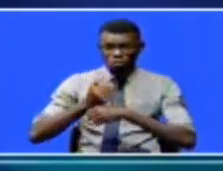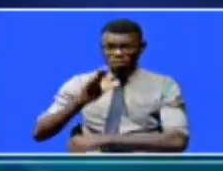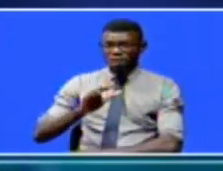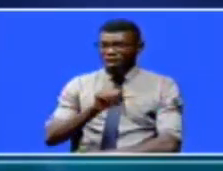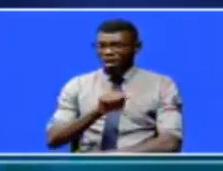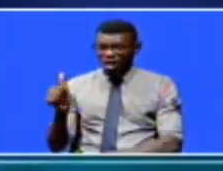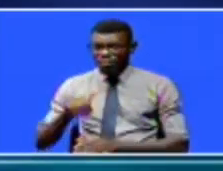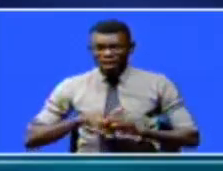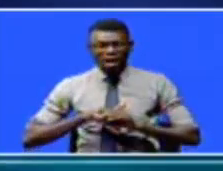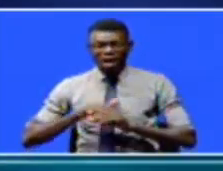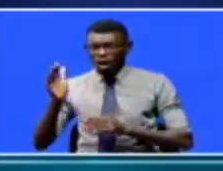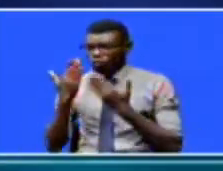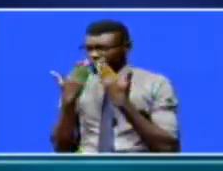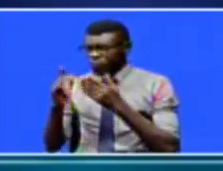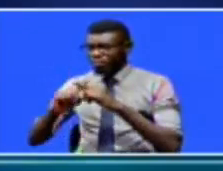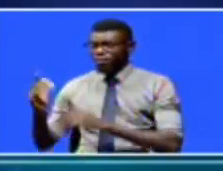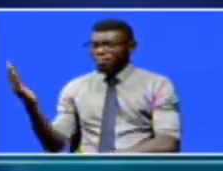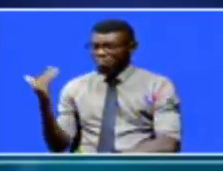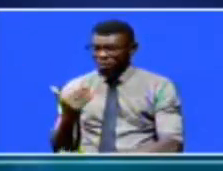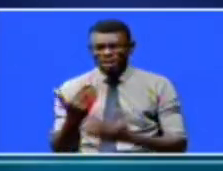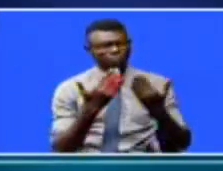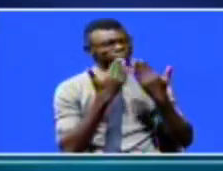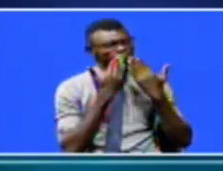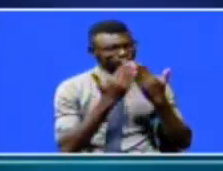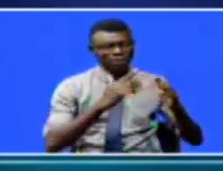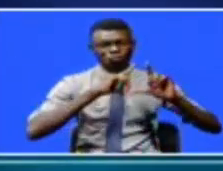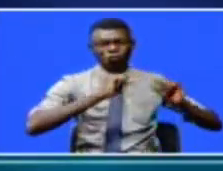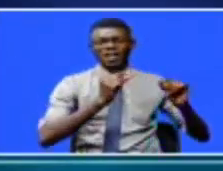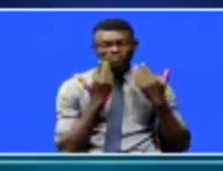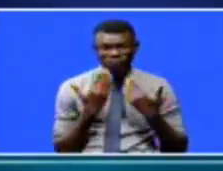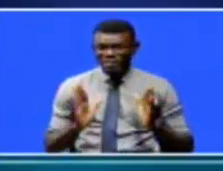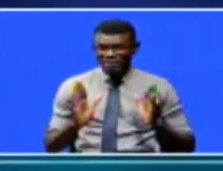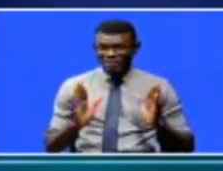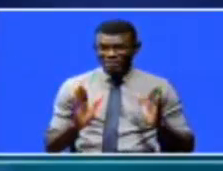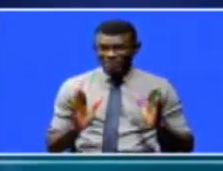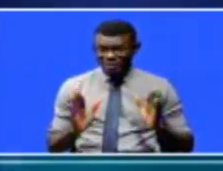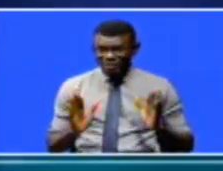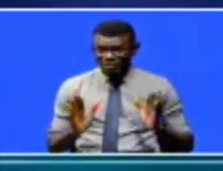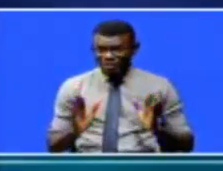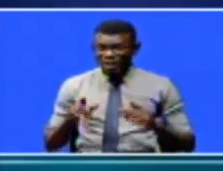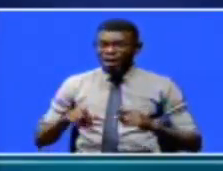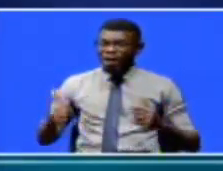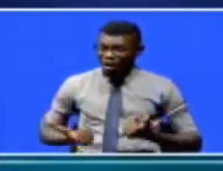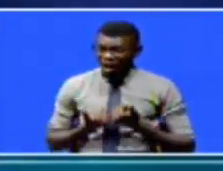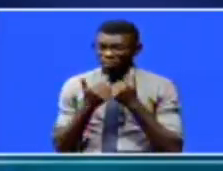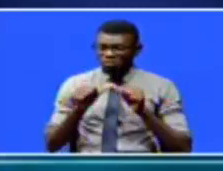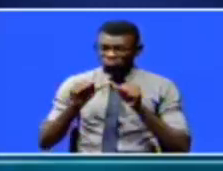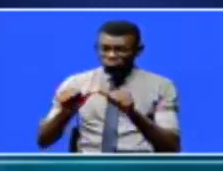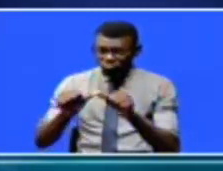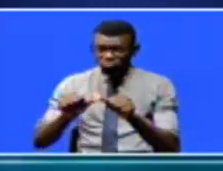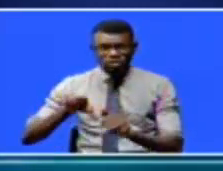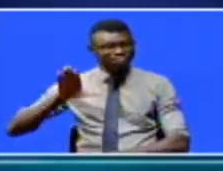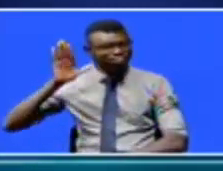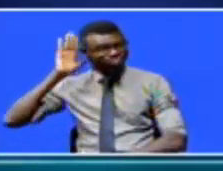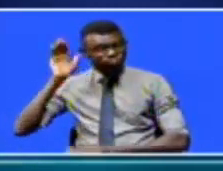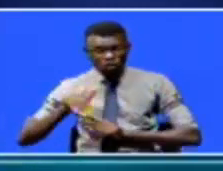after discharge to say thank you to the team. If they keep on doing the measures that they have kept on, they'll get better. But